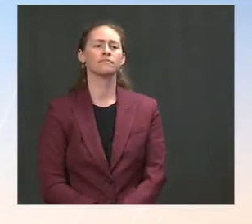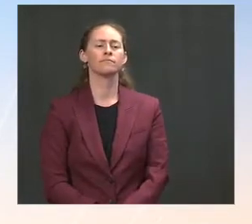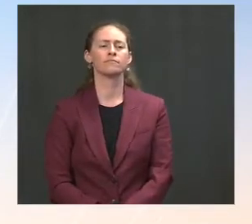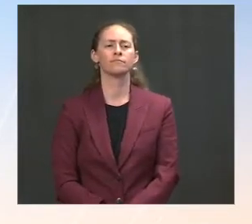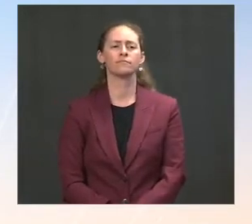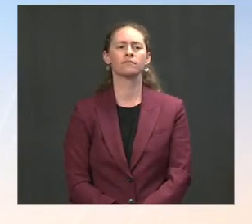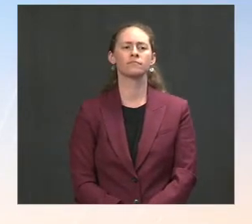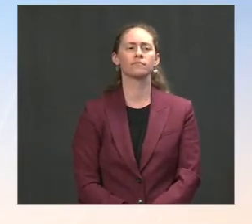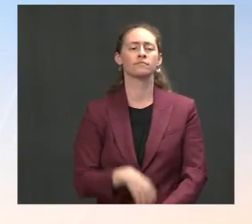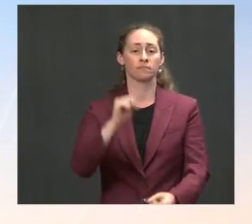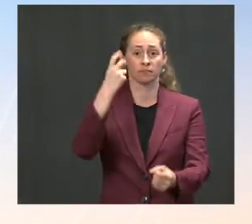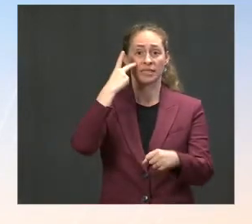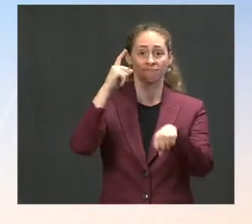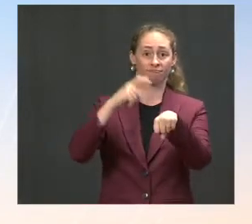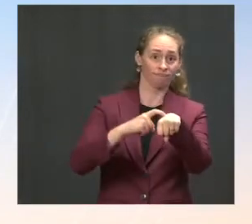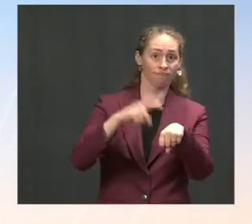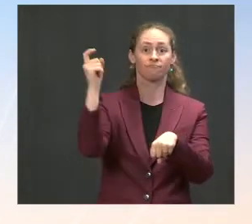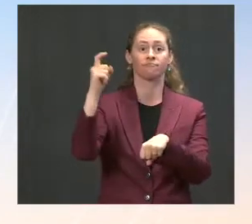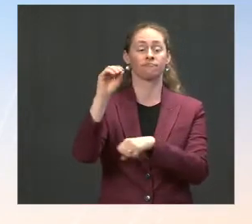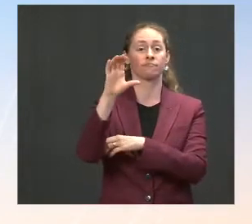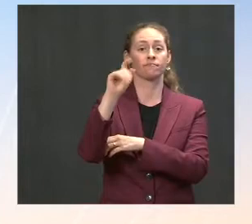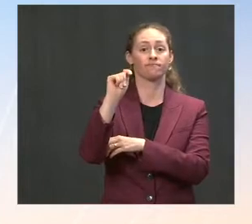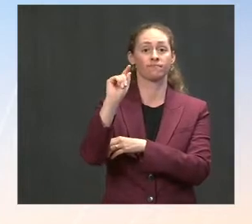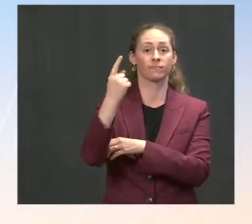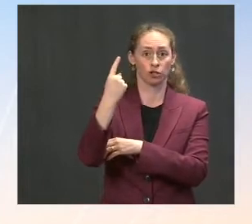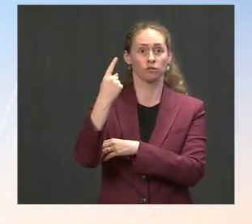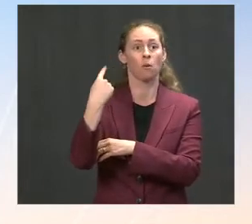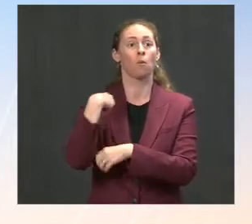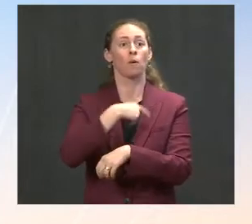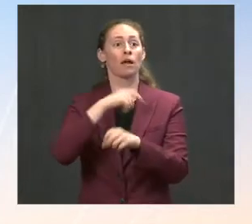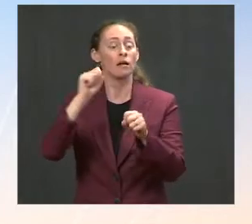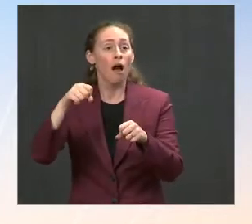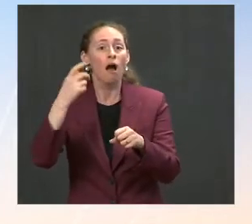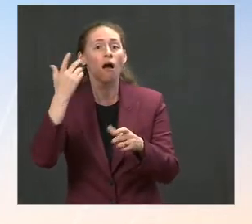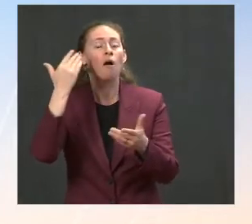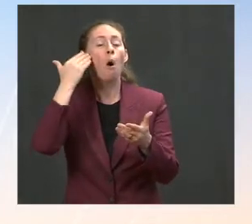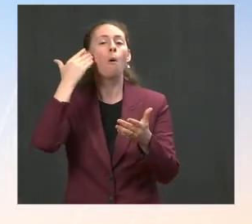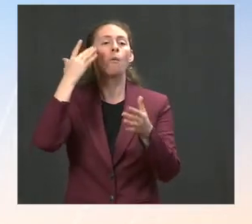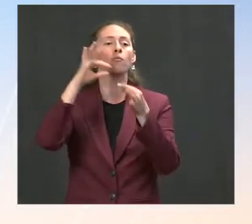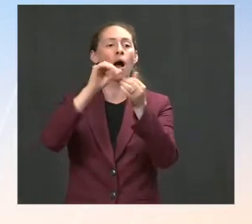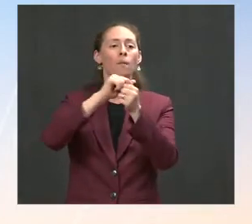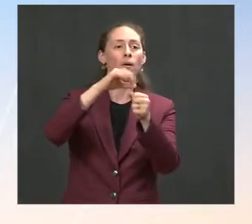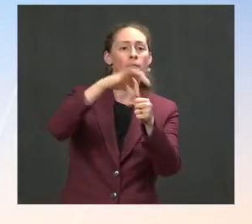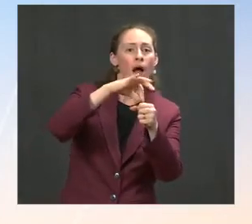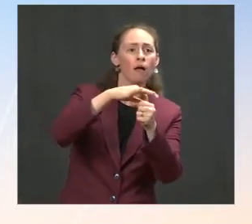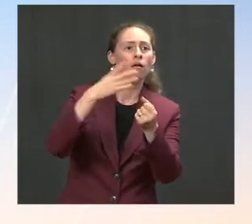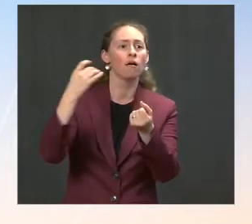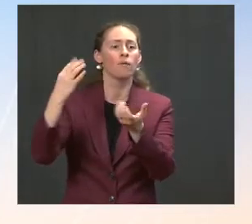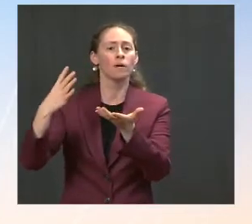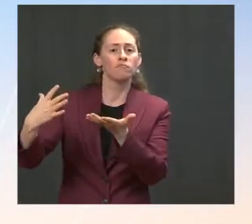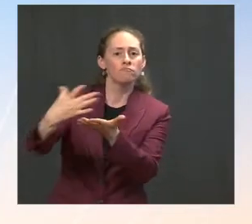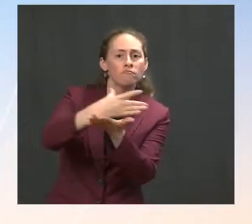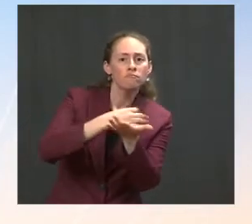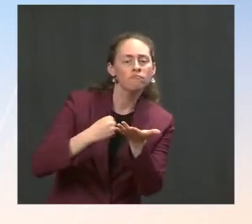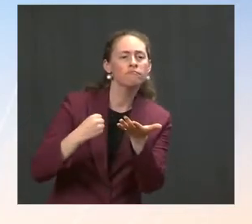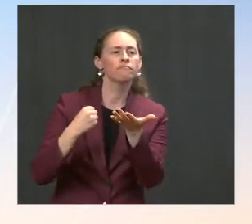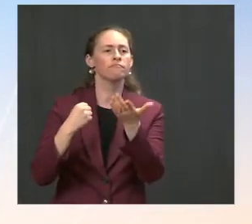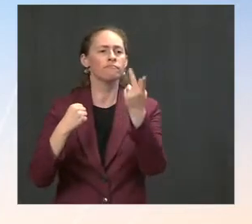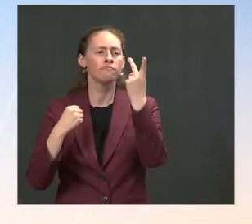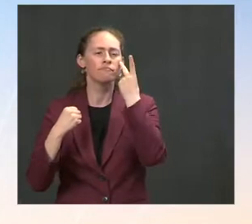1st, or we're projecting that, due to outflows on that day to meet our obligations to the Department of Defense. So she was giving a sense of what